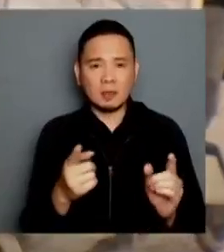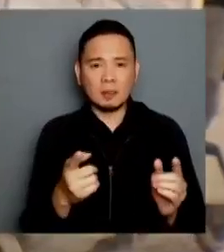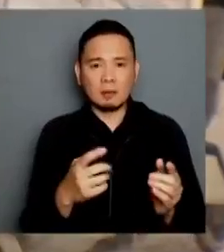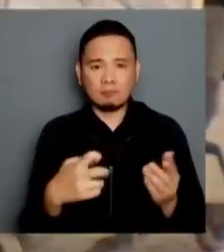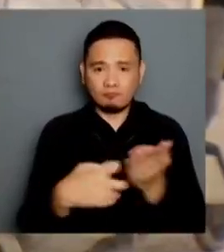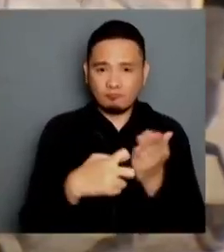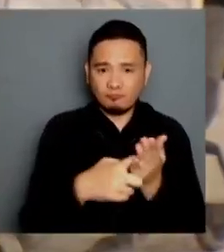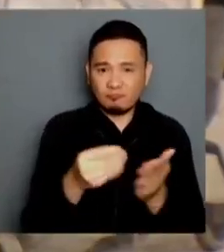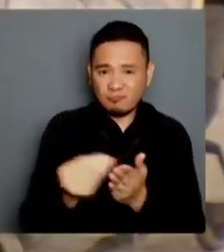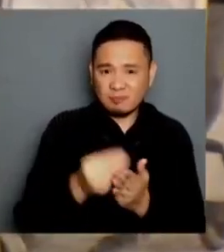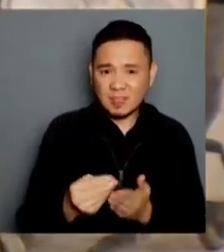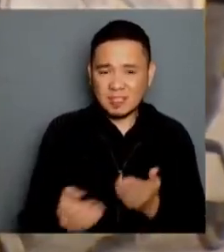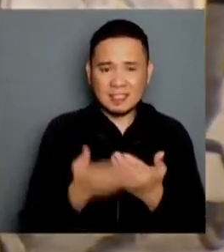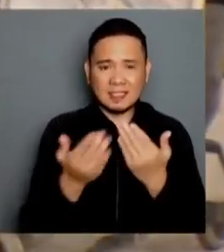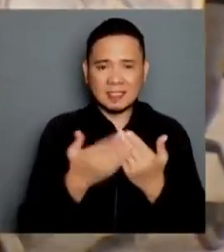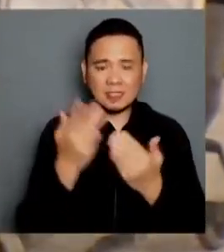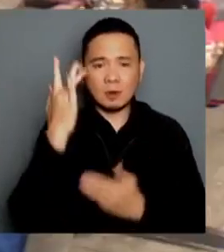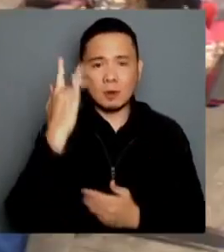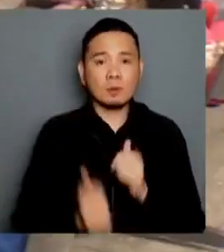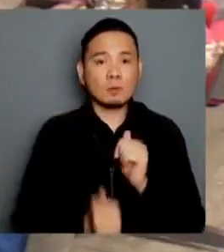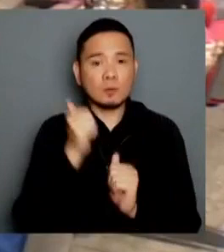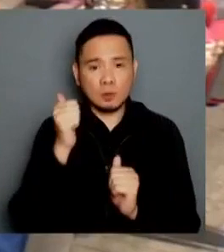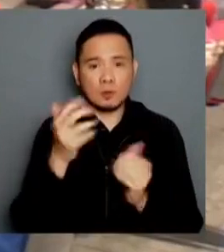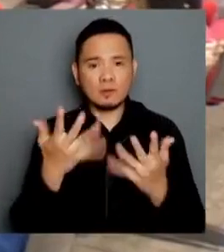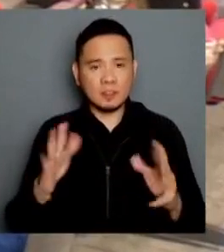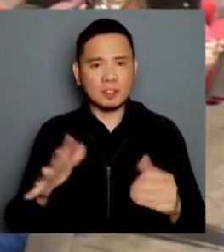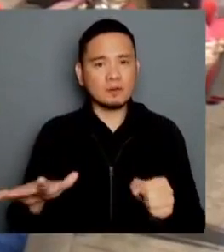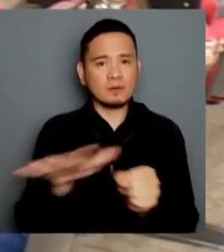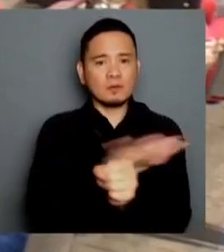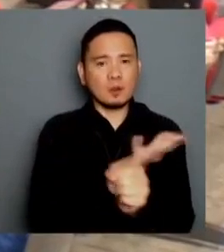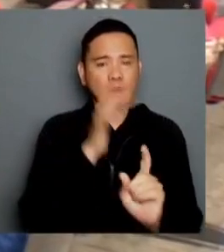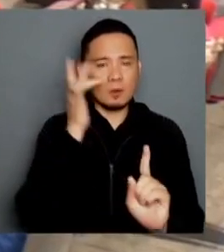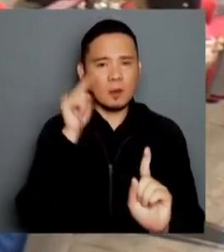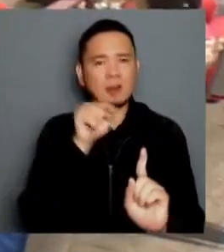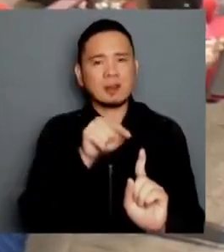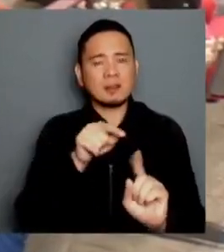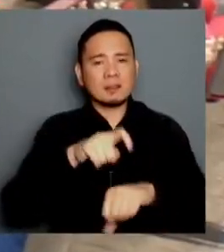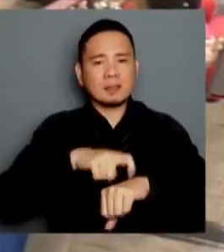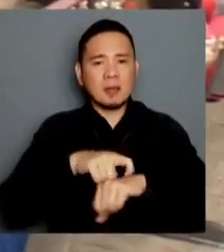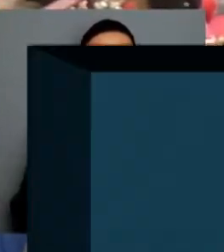by the glitch since most flights are already full due to the peak season.